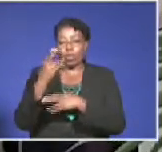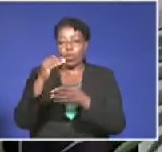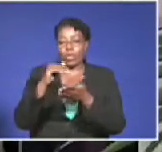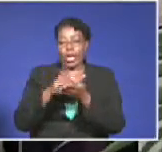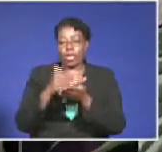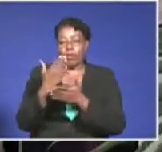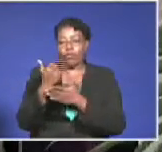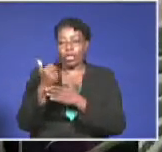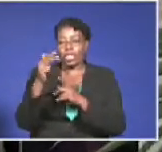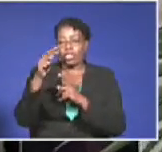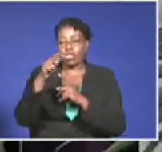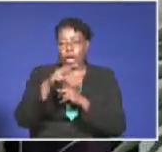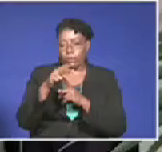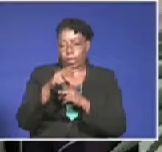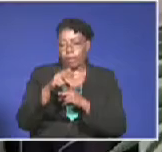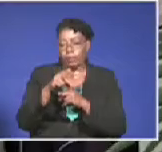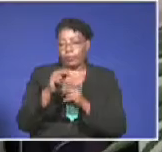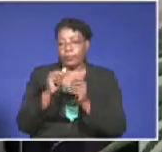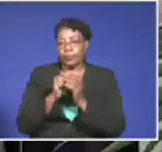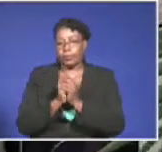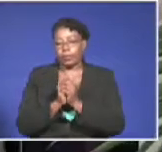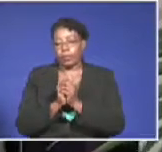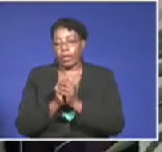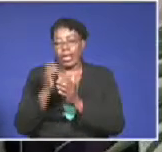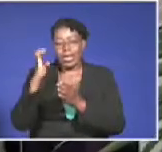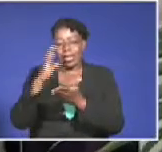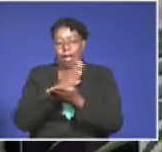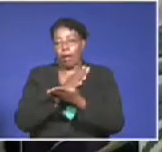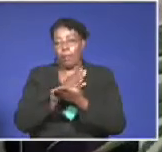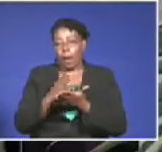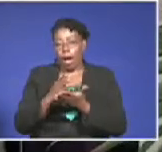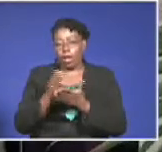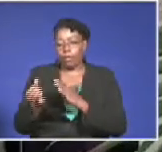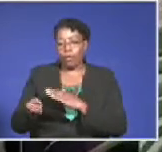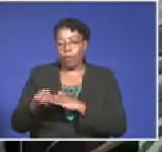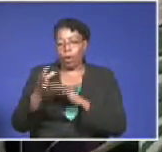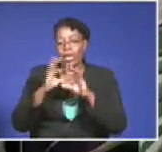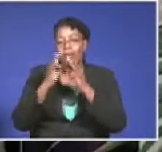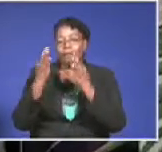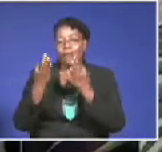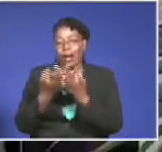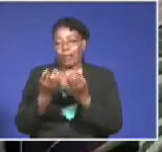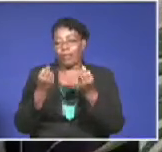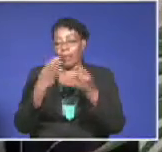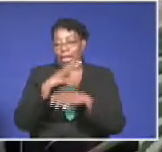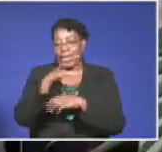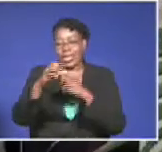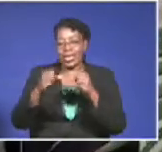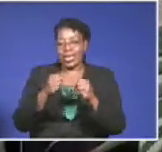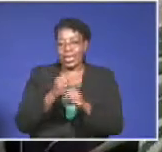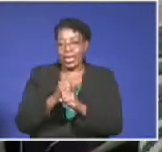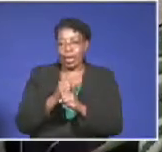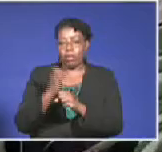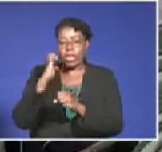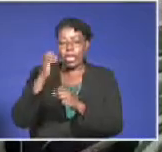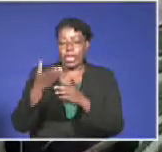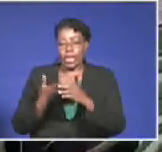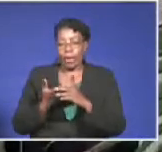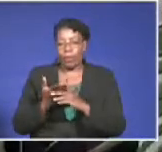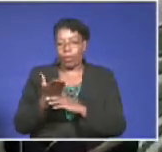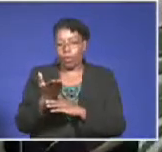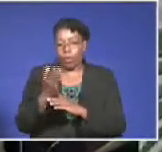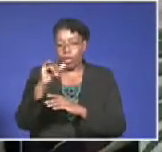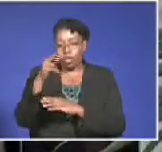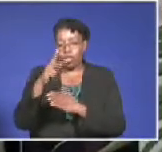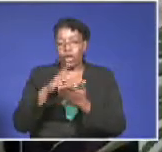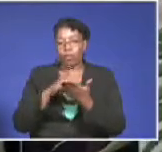champion, and he's been a part of the bowling family for many years. He came to a junior program. He represented the